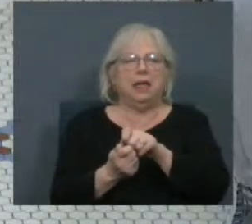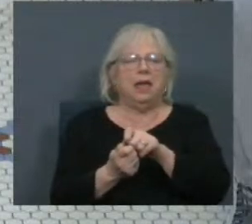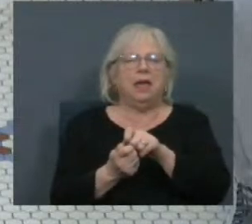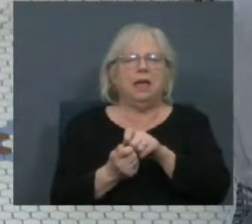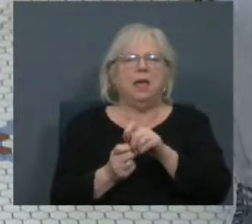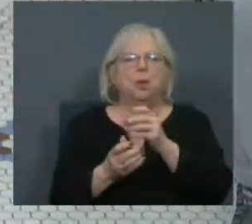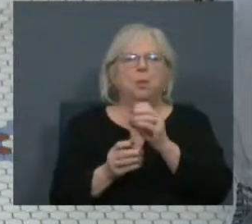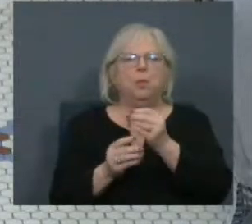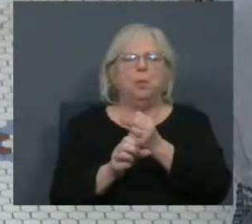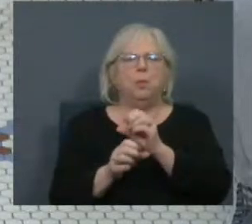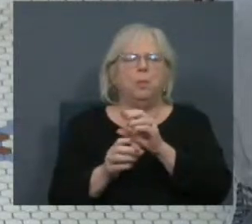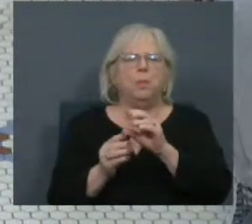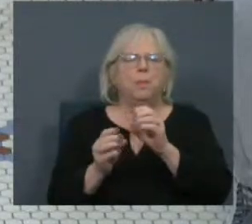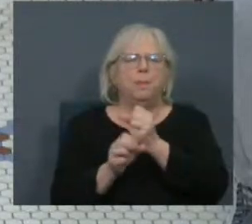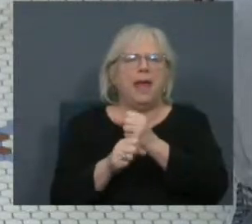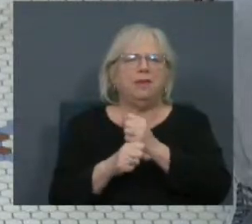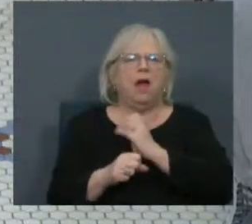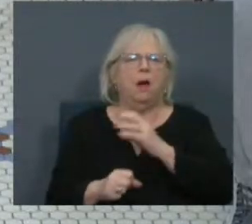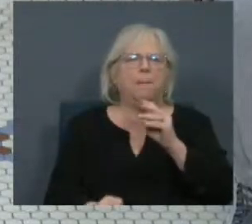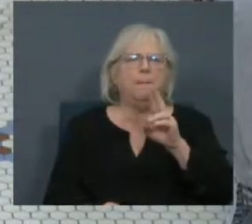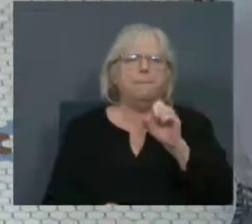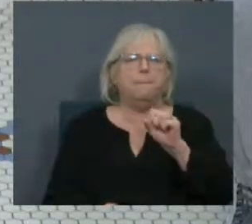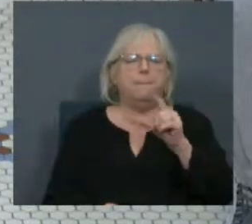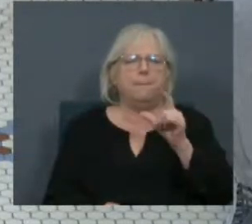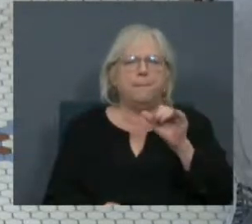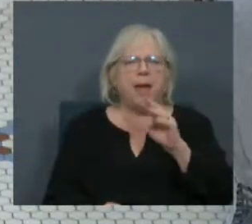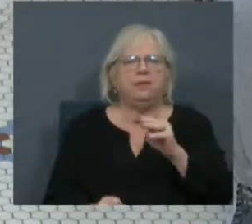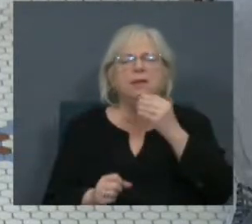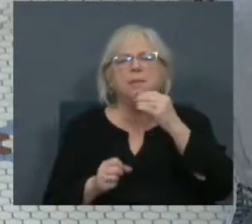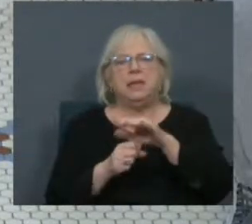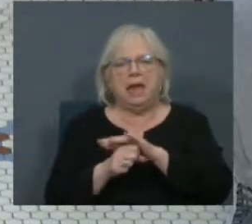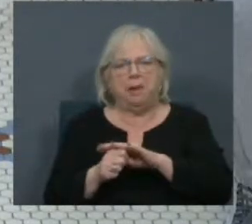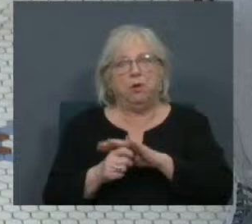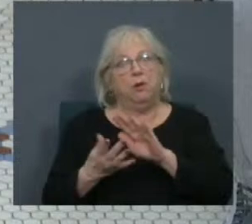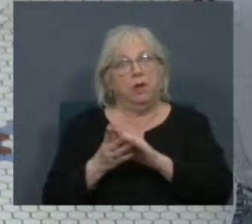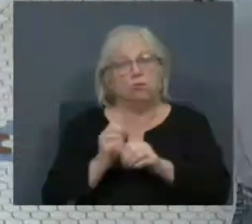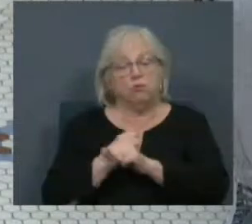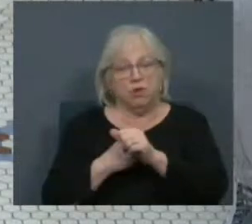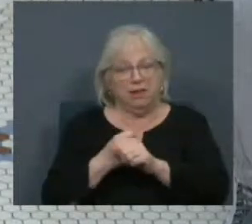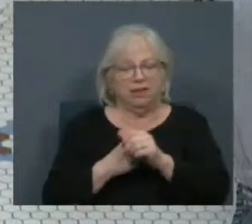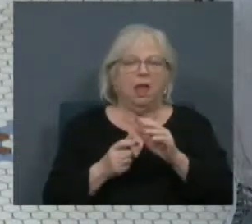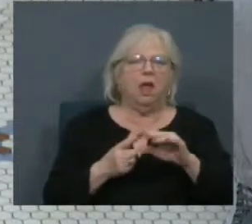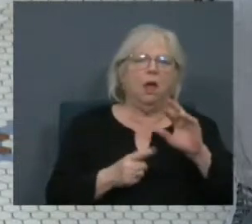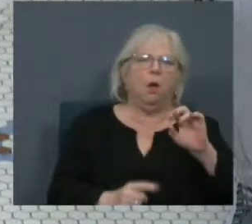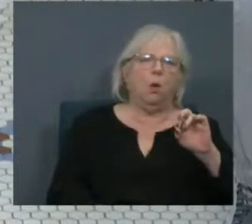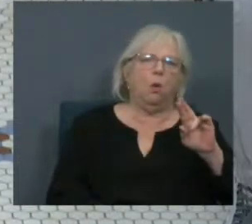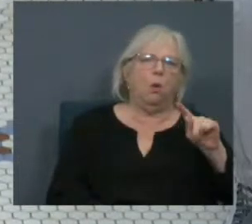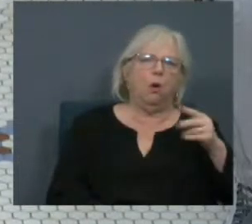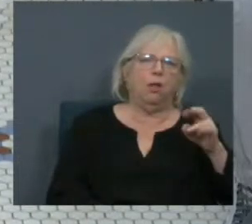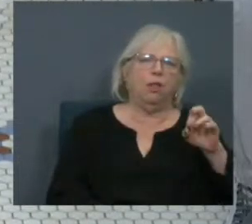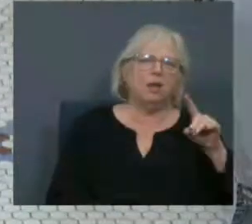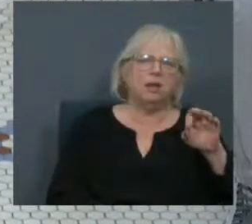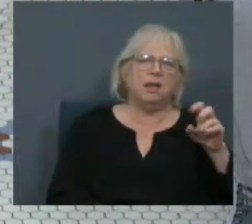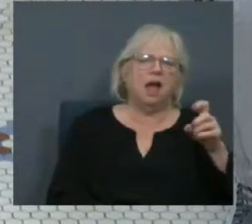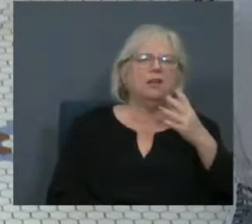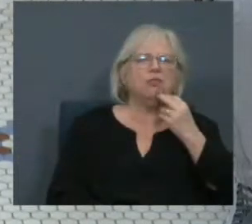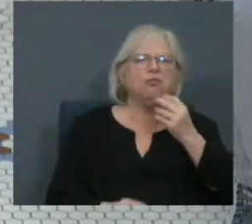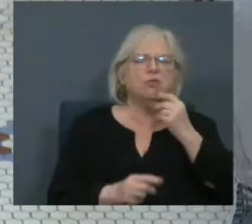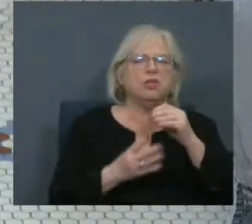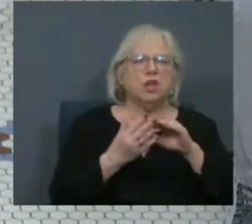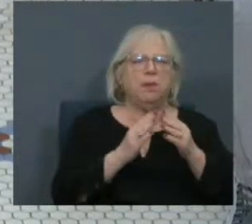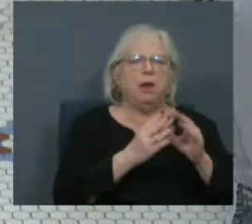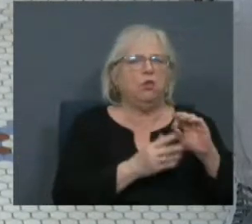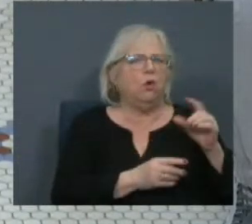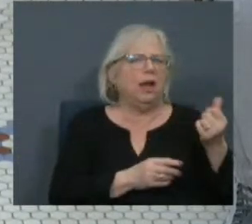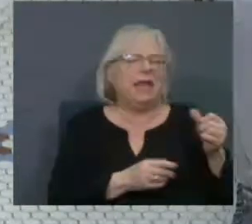our Muslim neighbors most at risk, our highly visible Jewish neighbors, those in Orthodox communities, our Hindu neighbors, and anybody that can